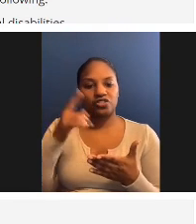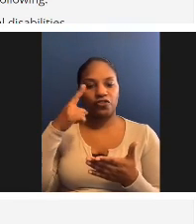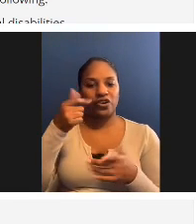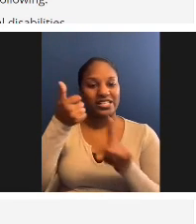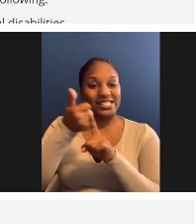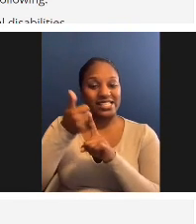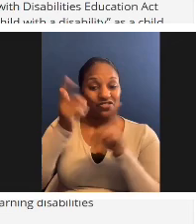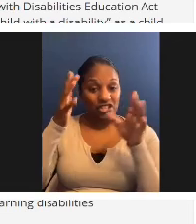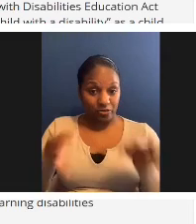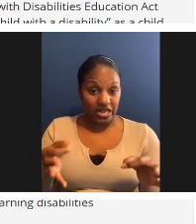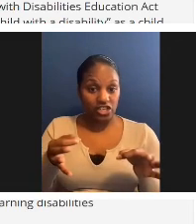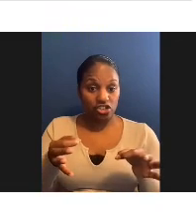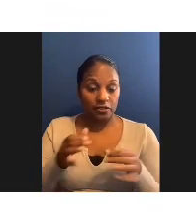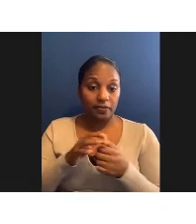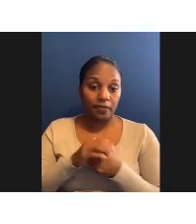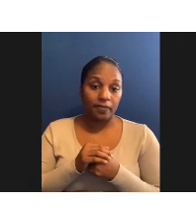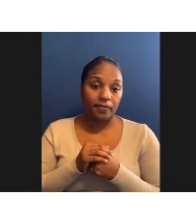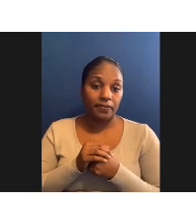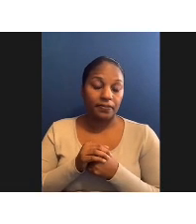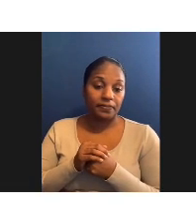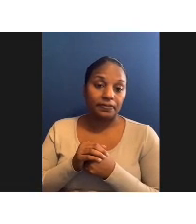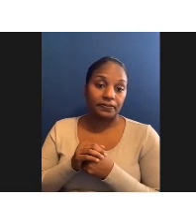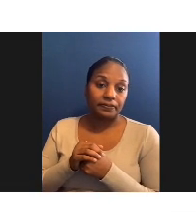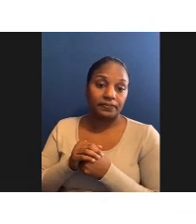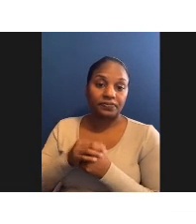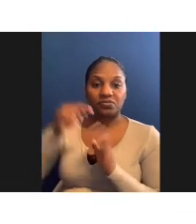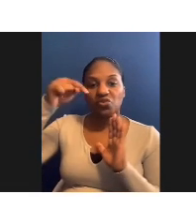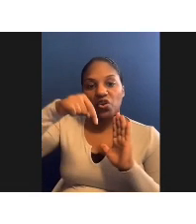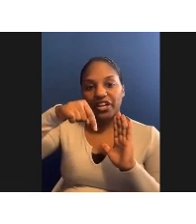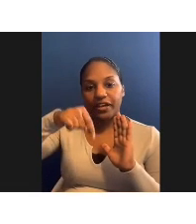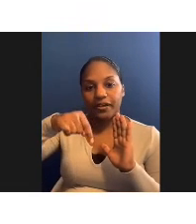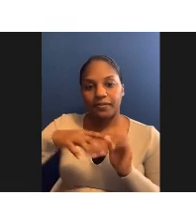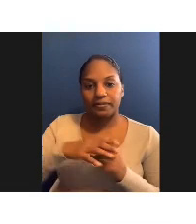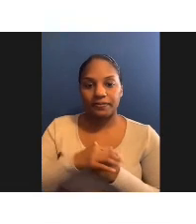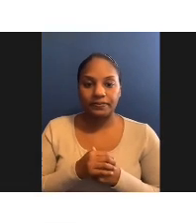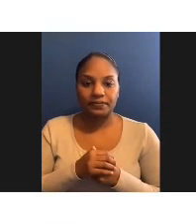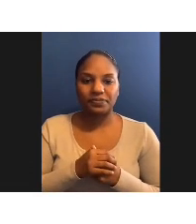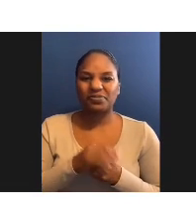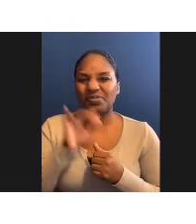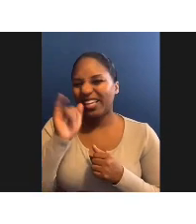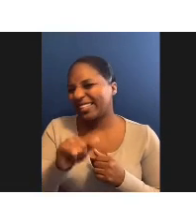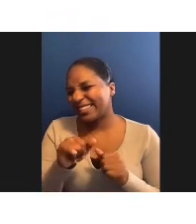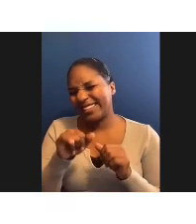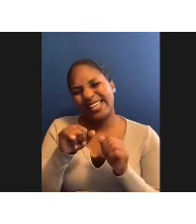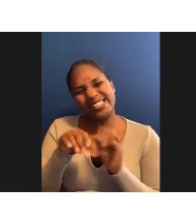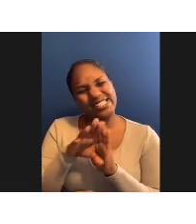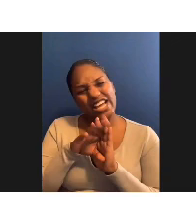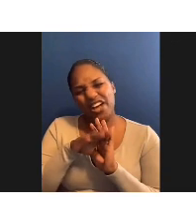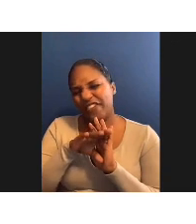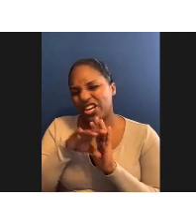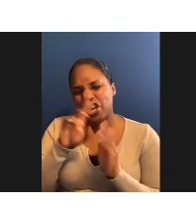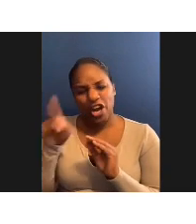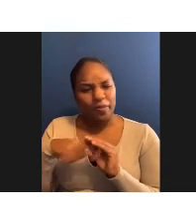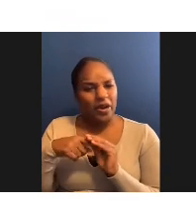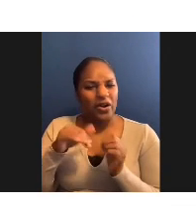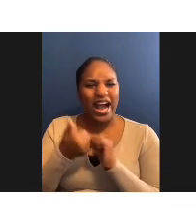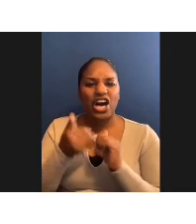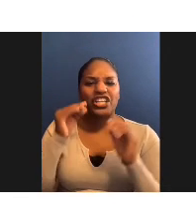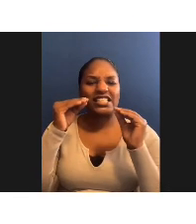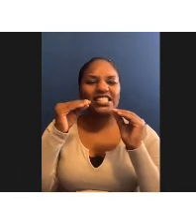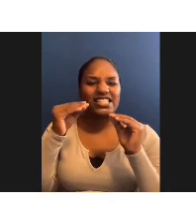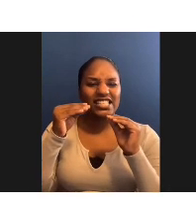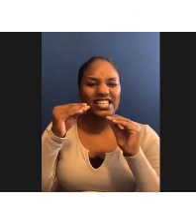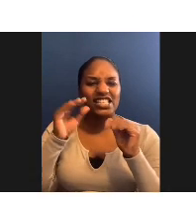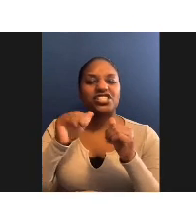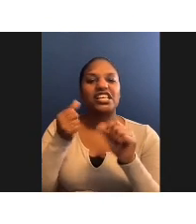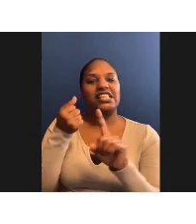self-determination. As we go down, this is just a little video about how to teach